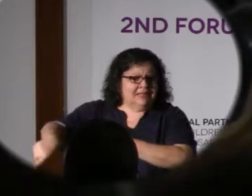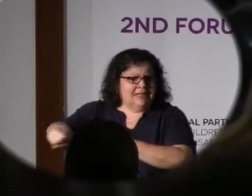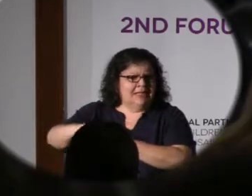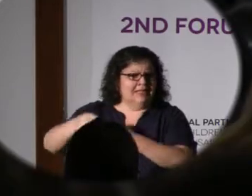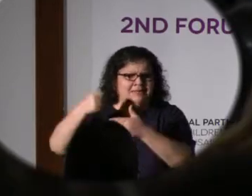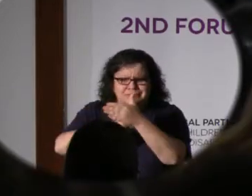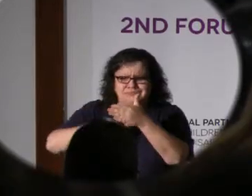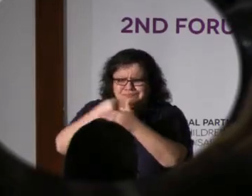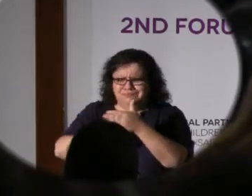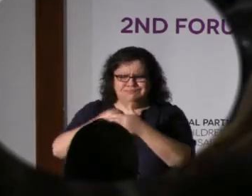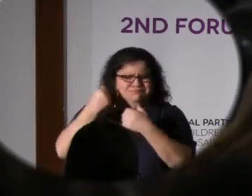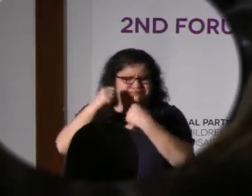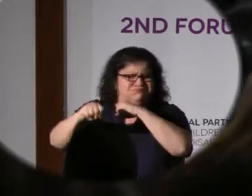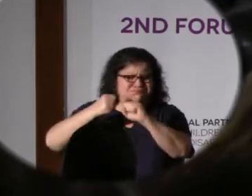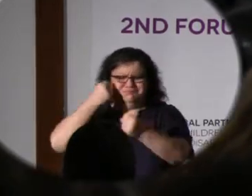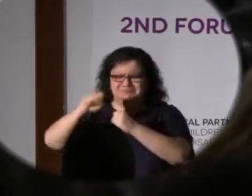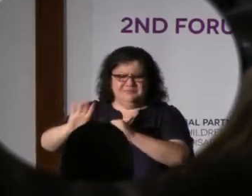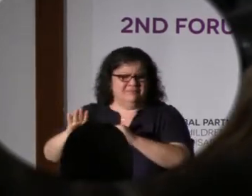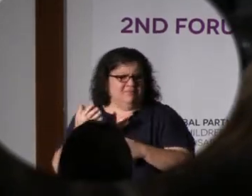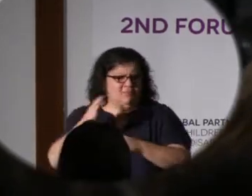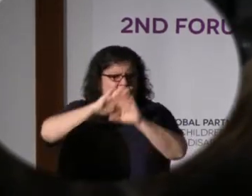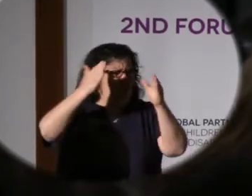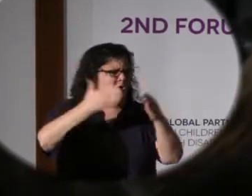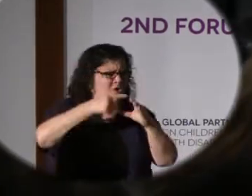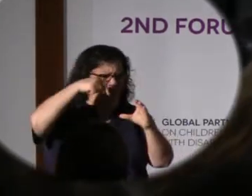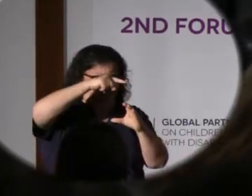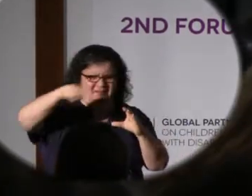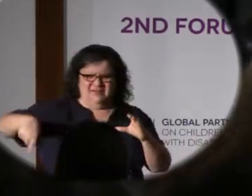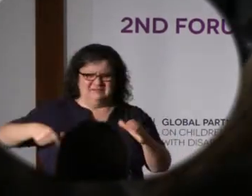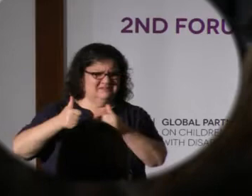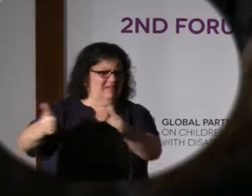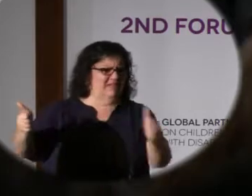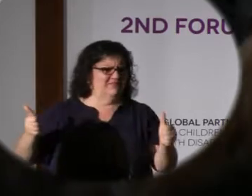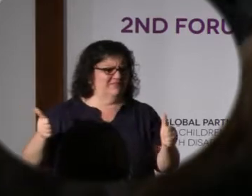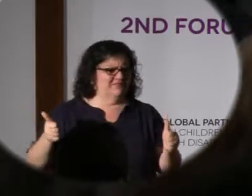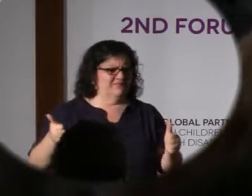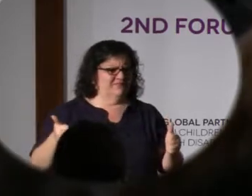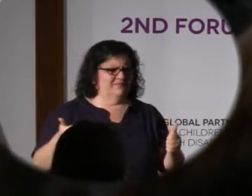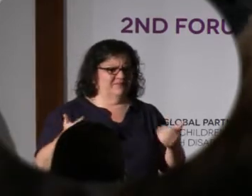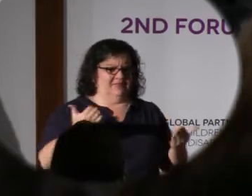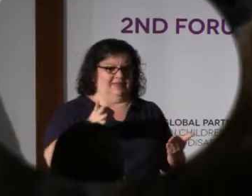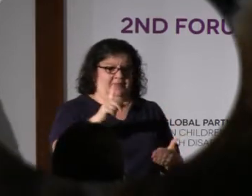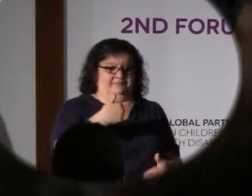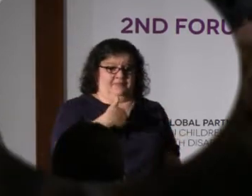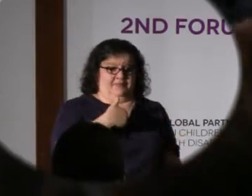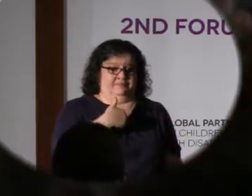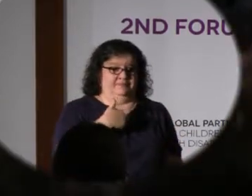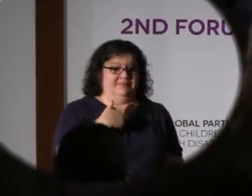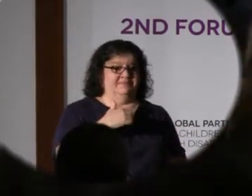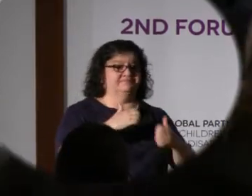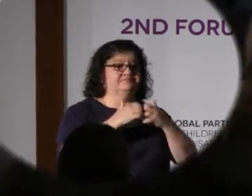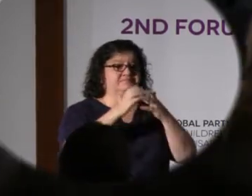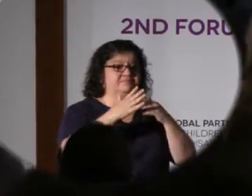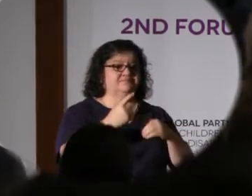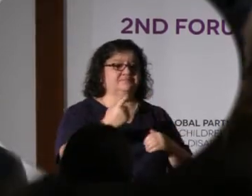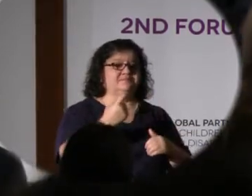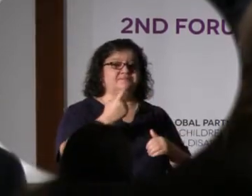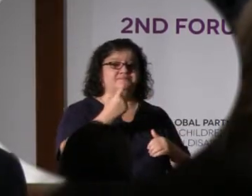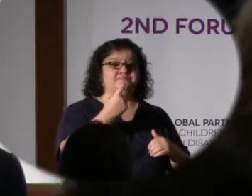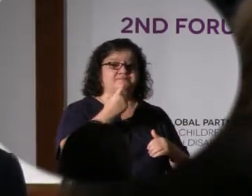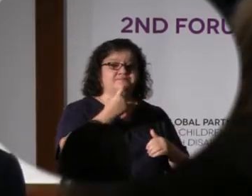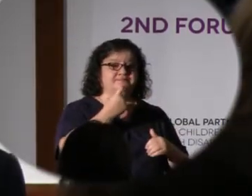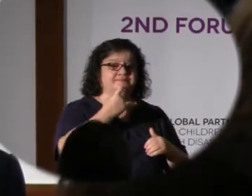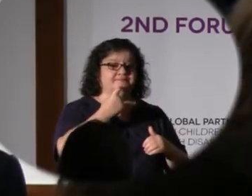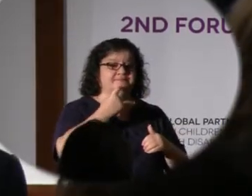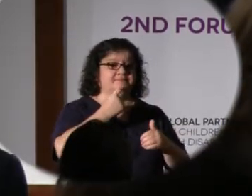say, co-founder of a small foundation, which is a Finnish-based foundation called Abilis. And many of